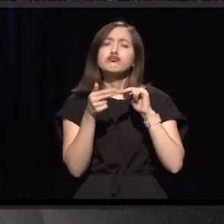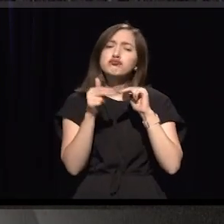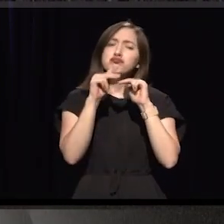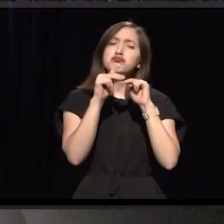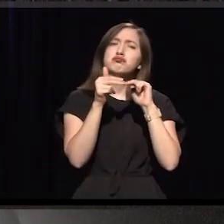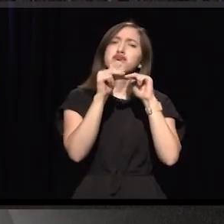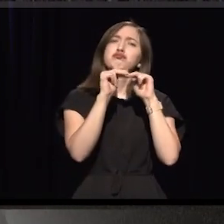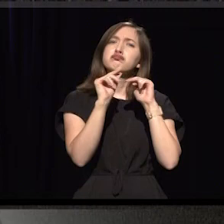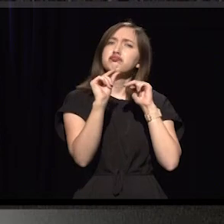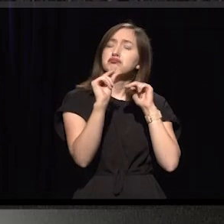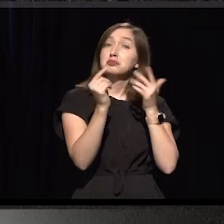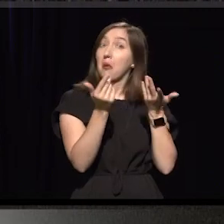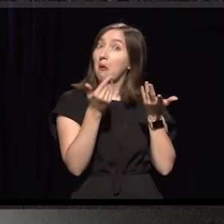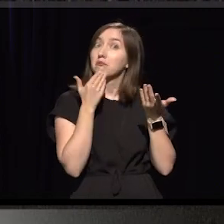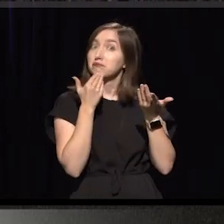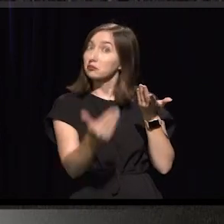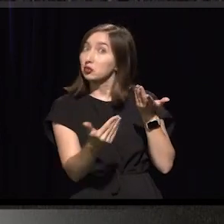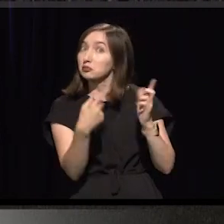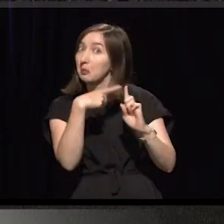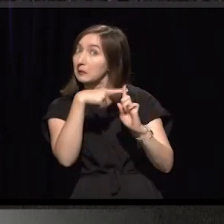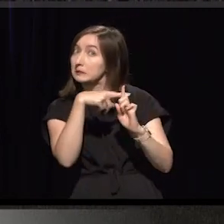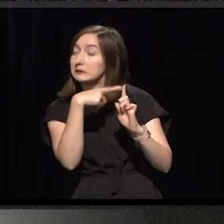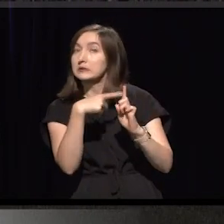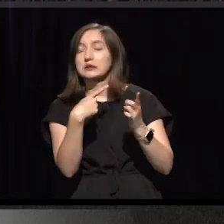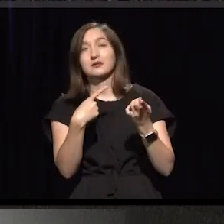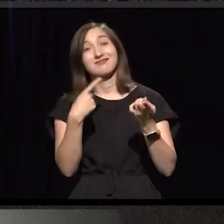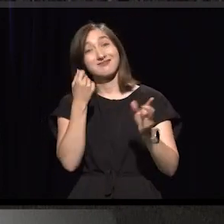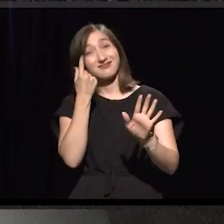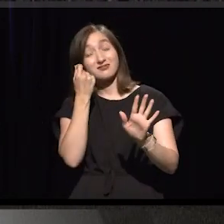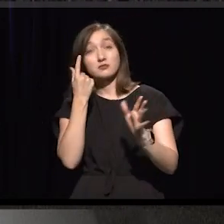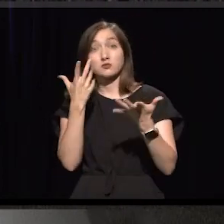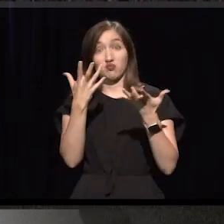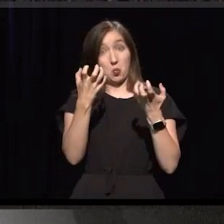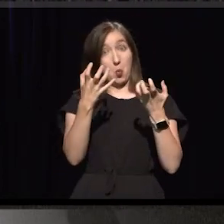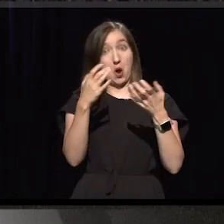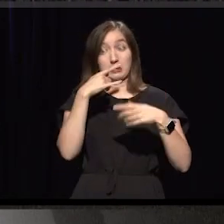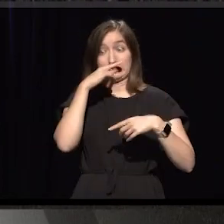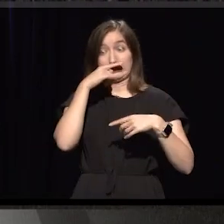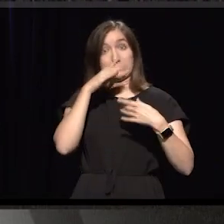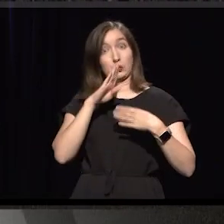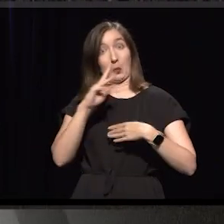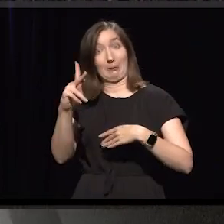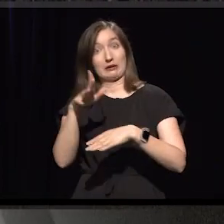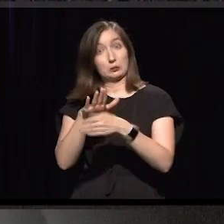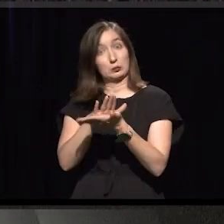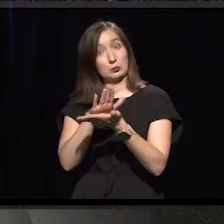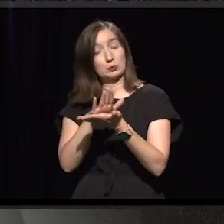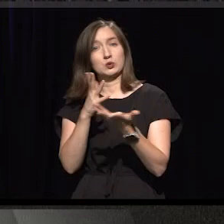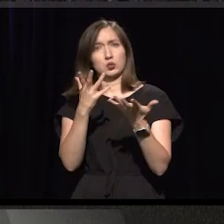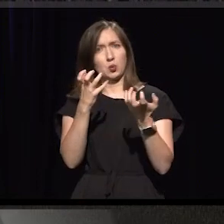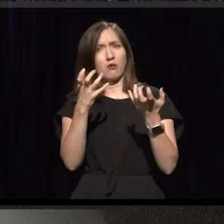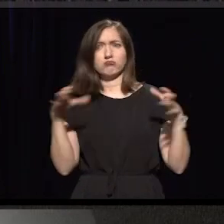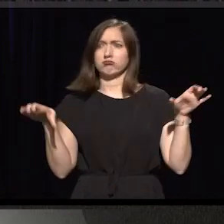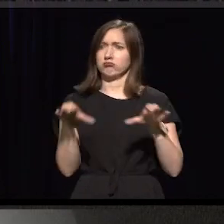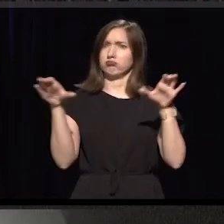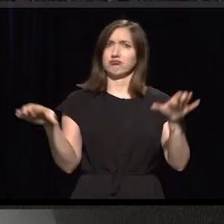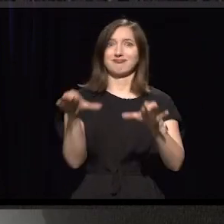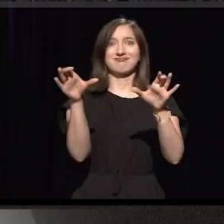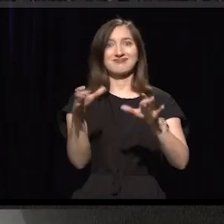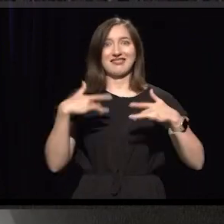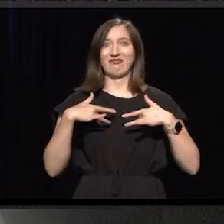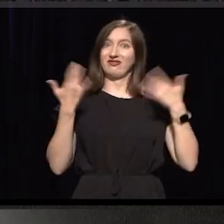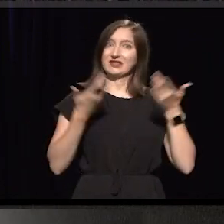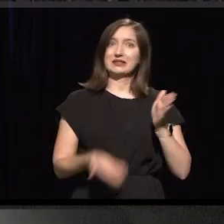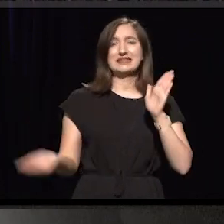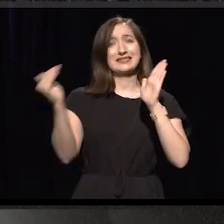it went up in terms of the infection rate. And if we want to get to schools and we want to get to opening up activities, we've got to get the transmission rate down.